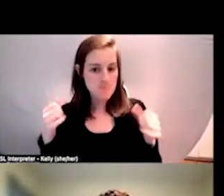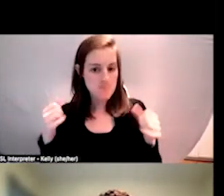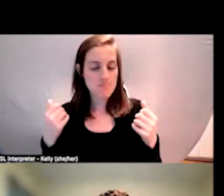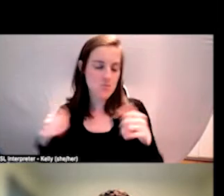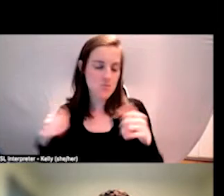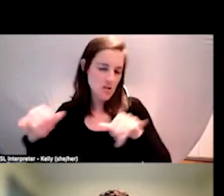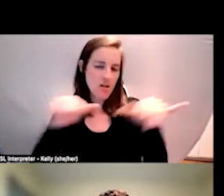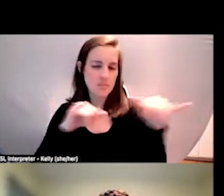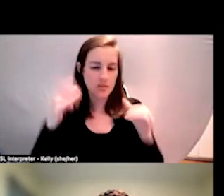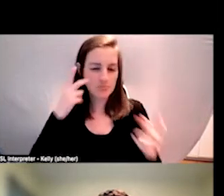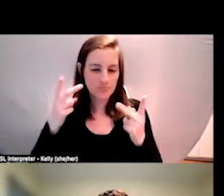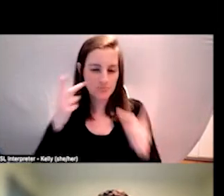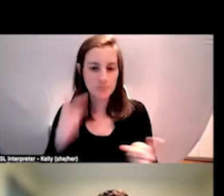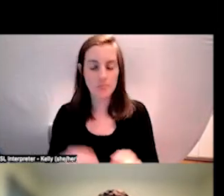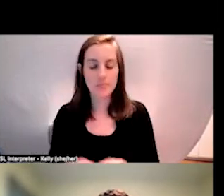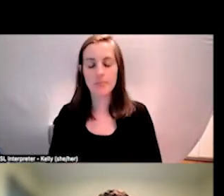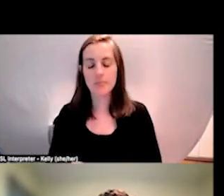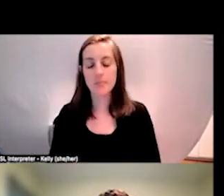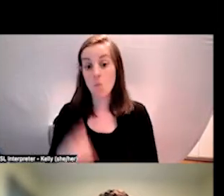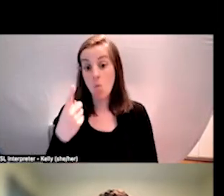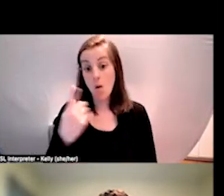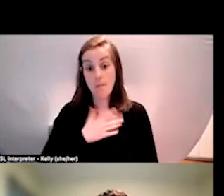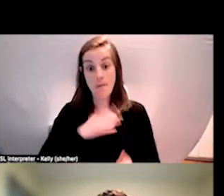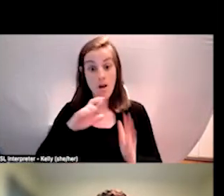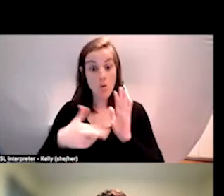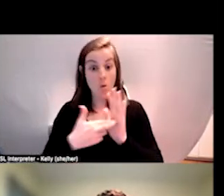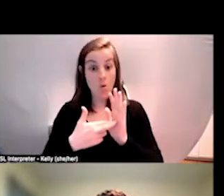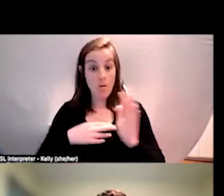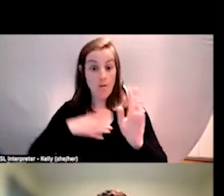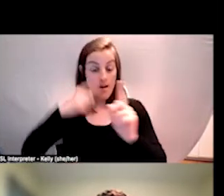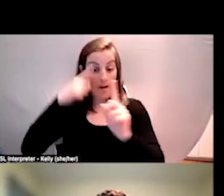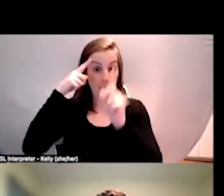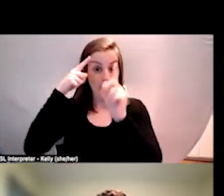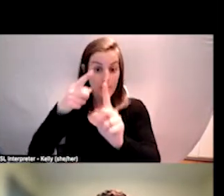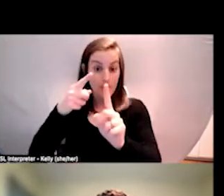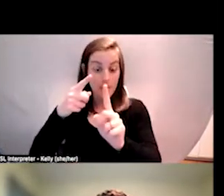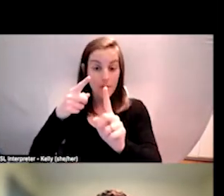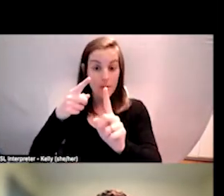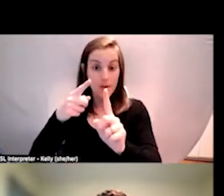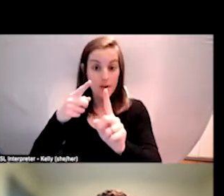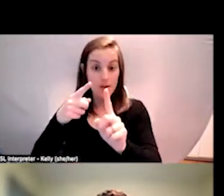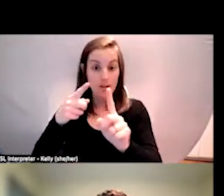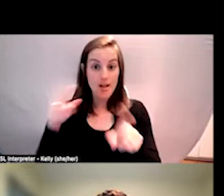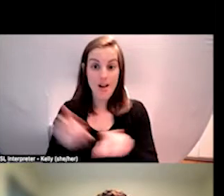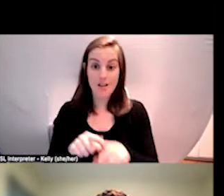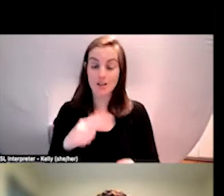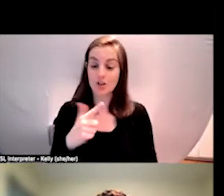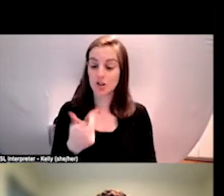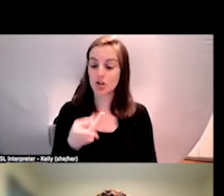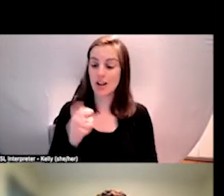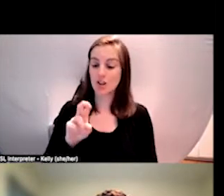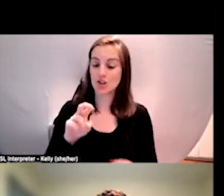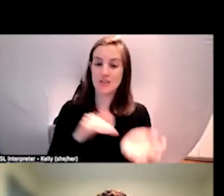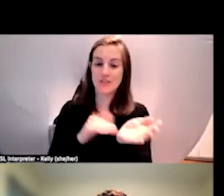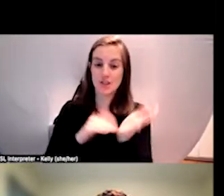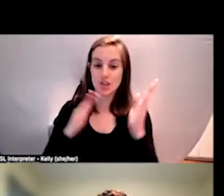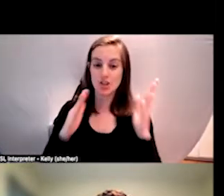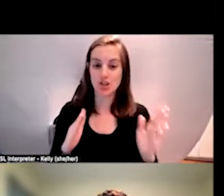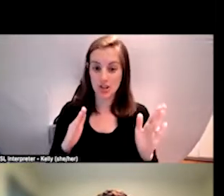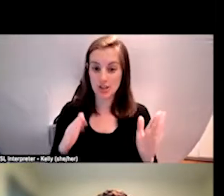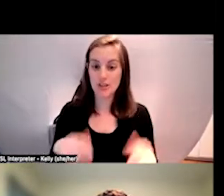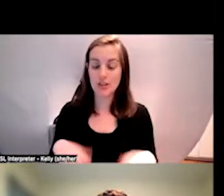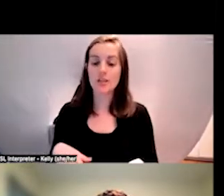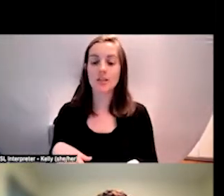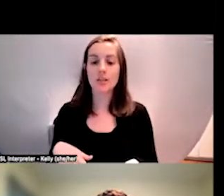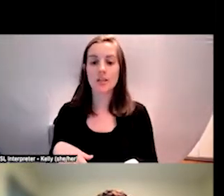And one of my goals and roles in as a gender physician, especially seeing queer people, is